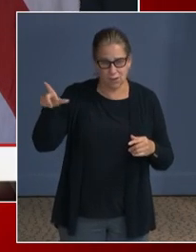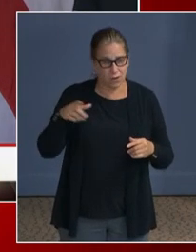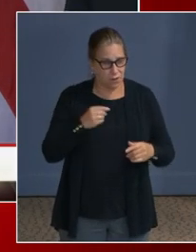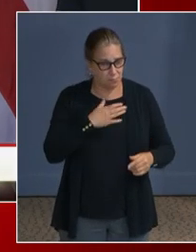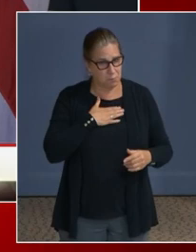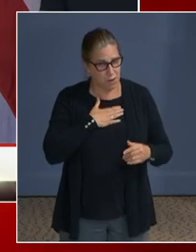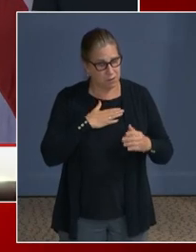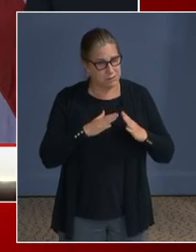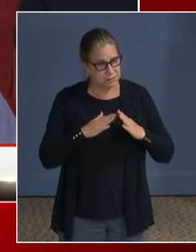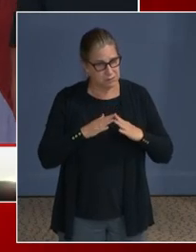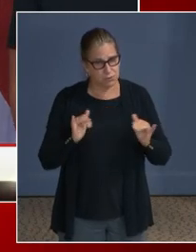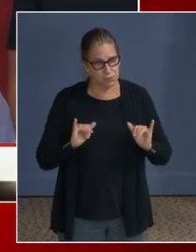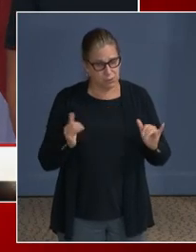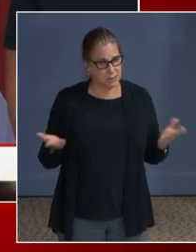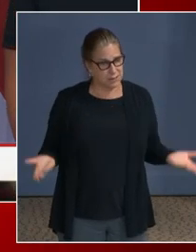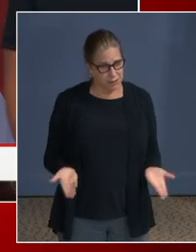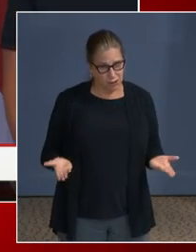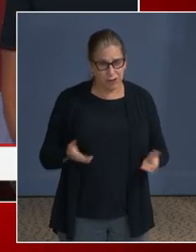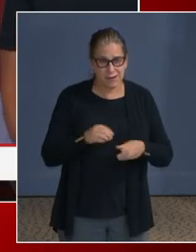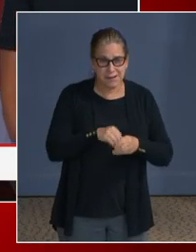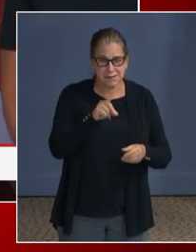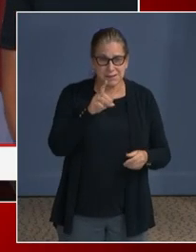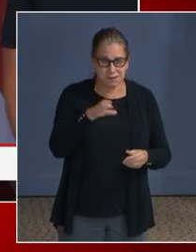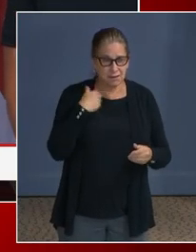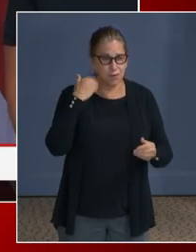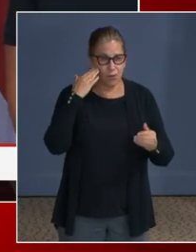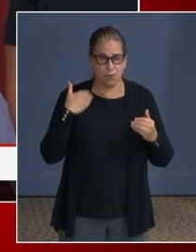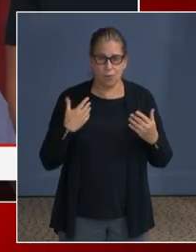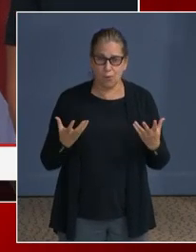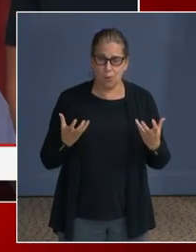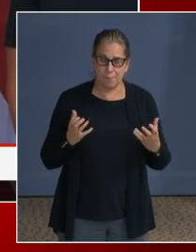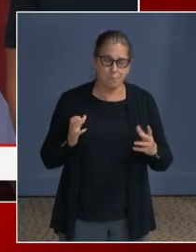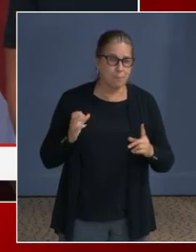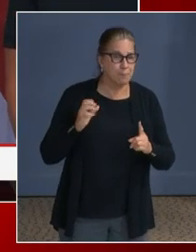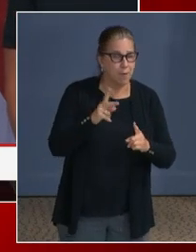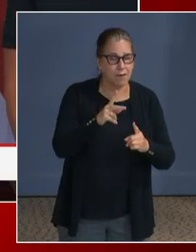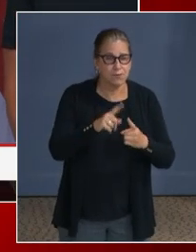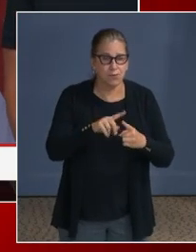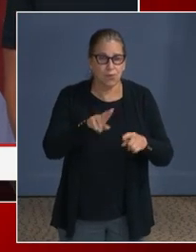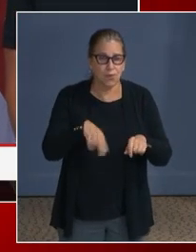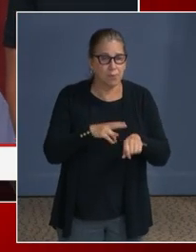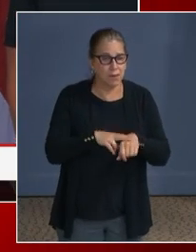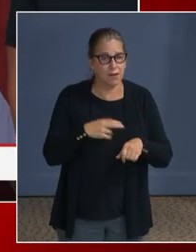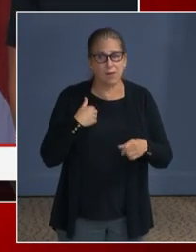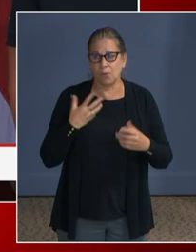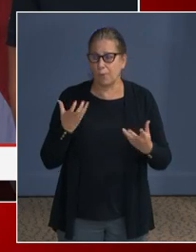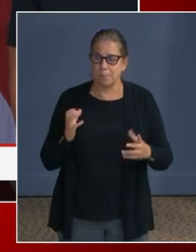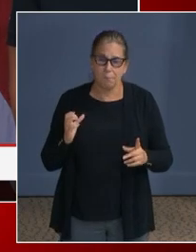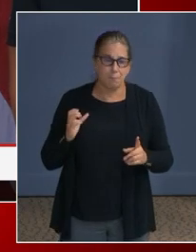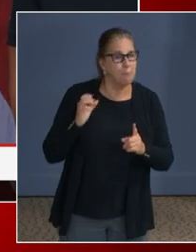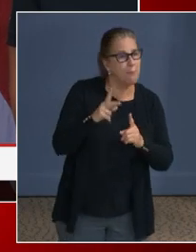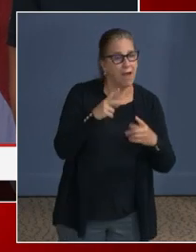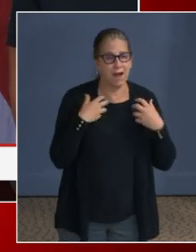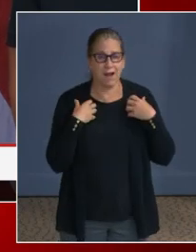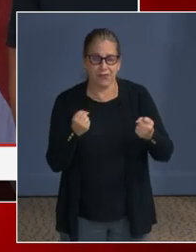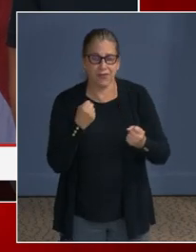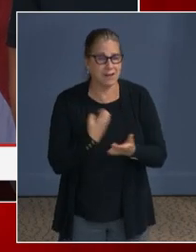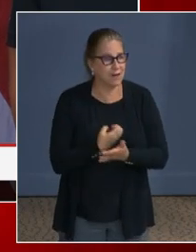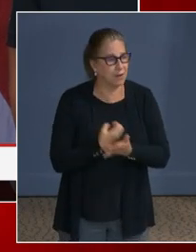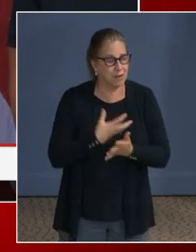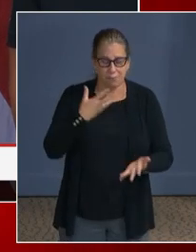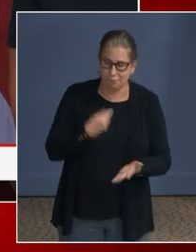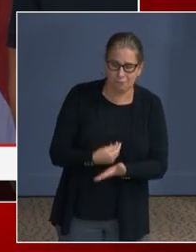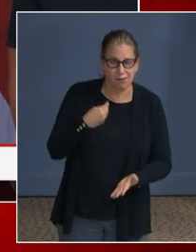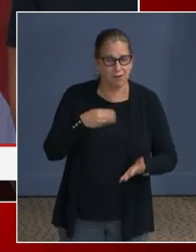way to get back to normal and to get back to an economy that is roaring